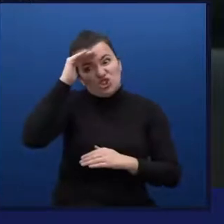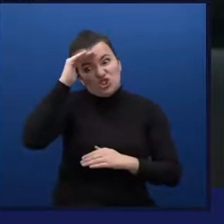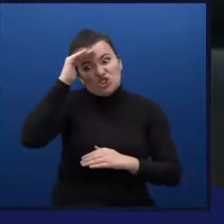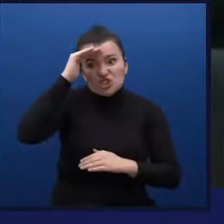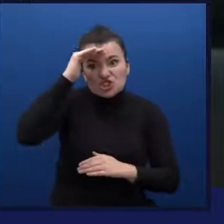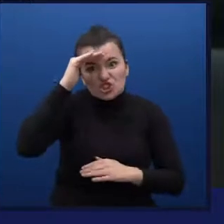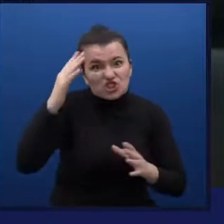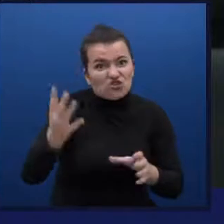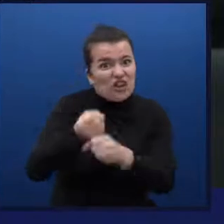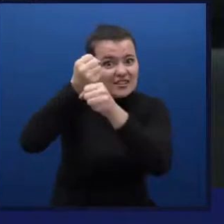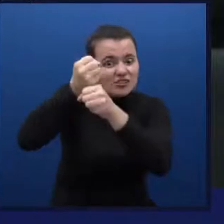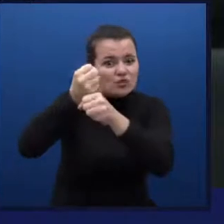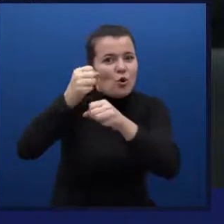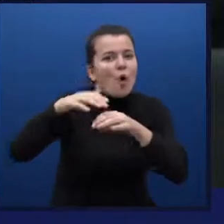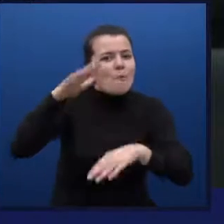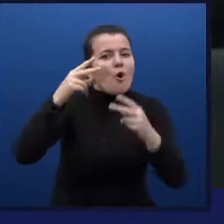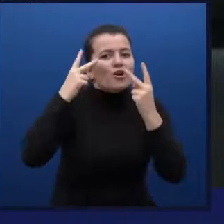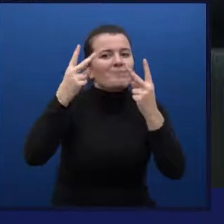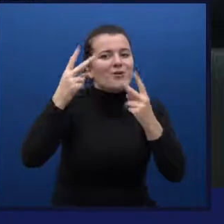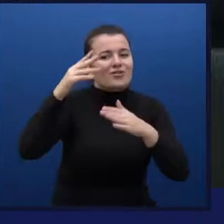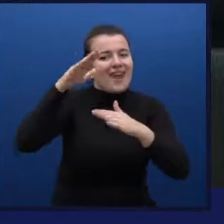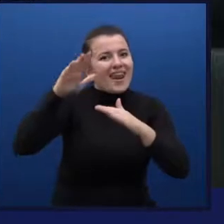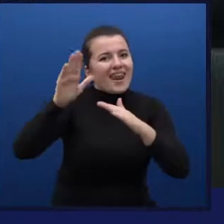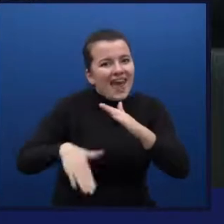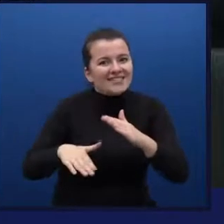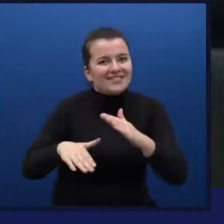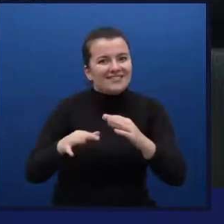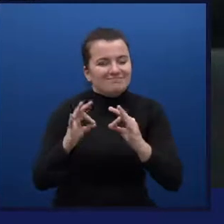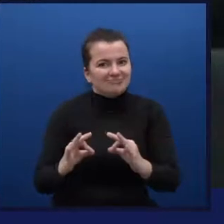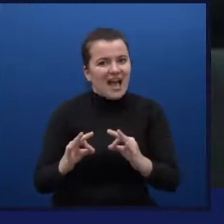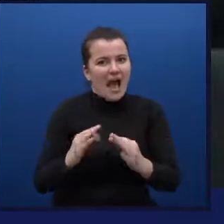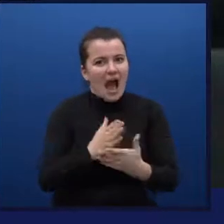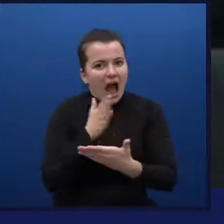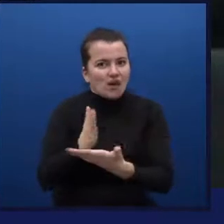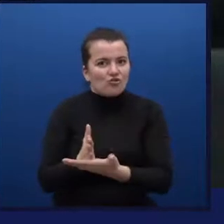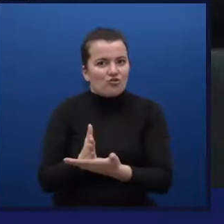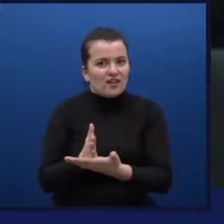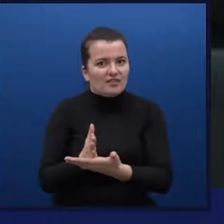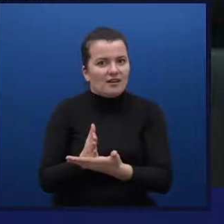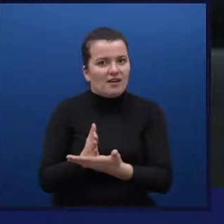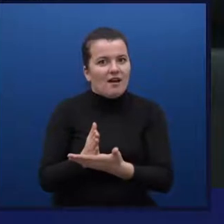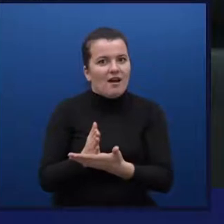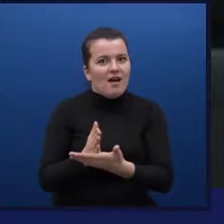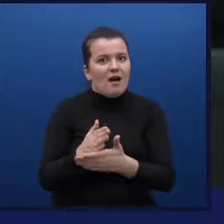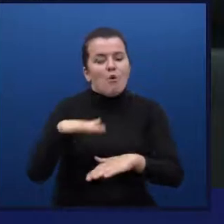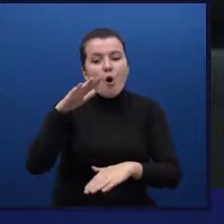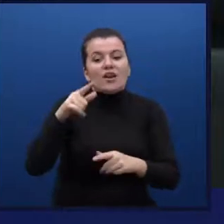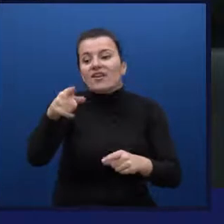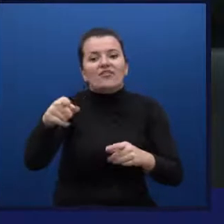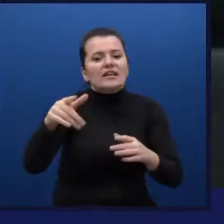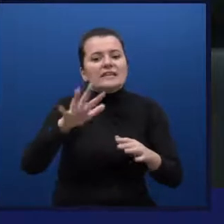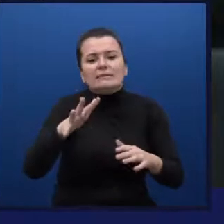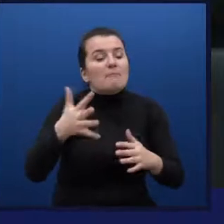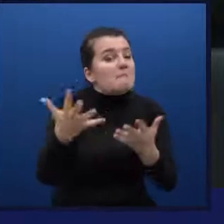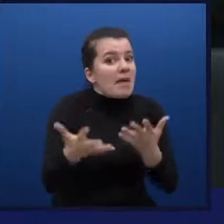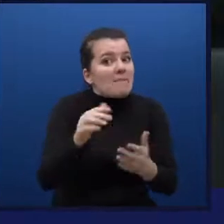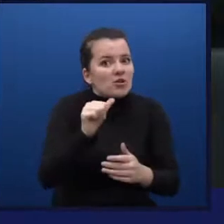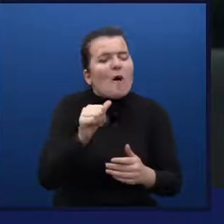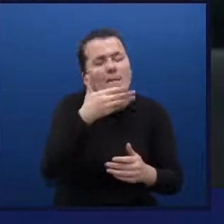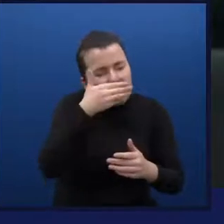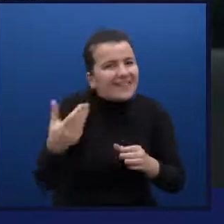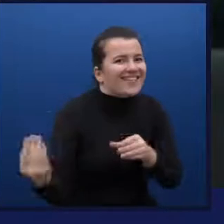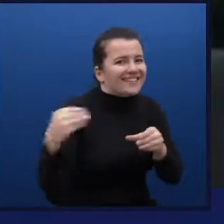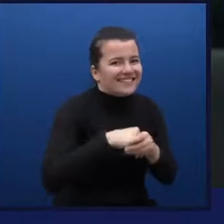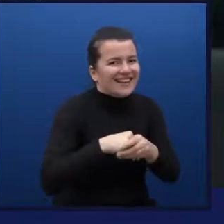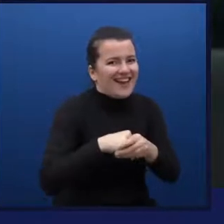to find everybody in a life vest versus making sure that it is a life vest. In the case of the wrench and the hammer, I guess it's the other